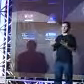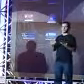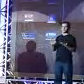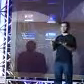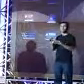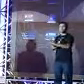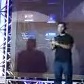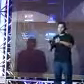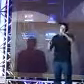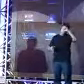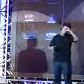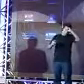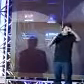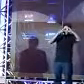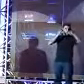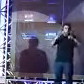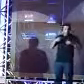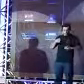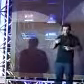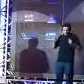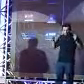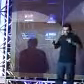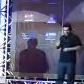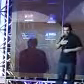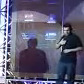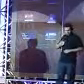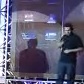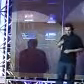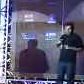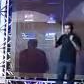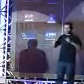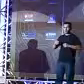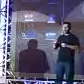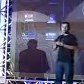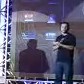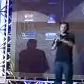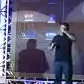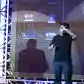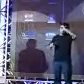Why should the wealthy half of the world